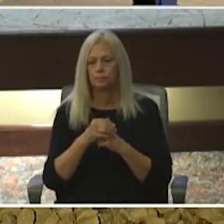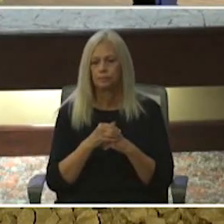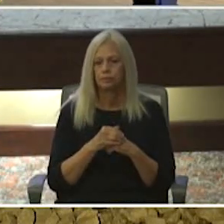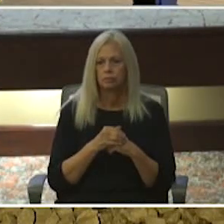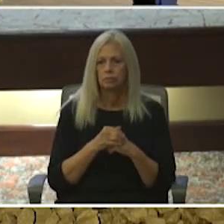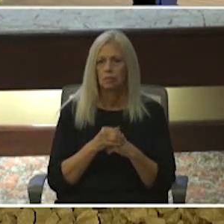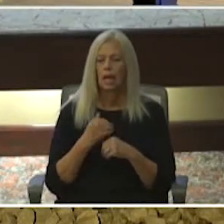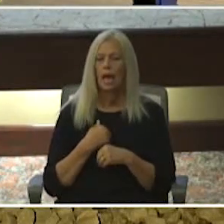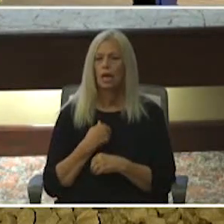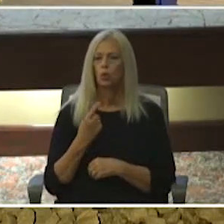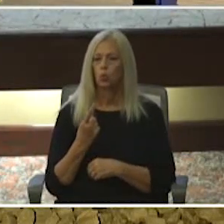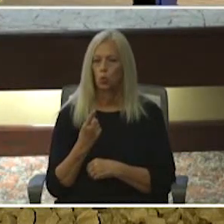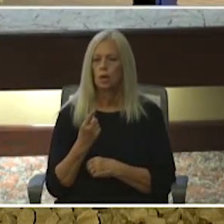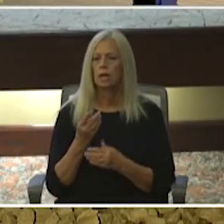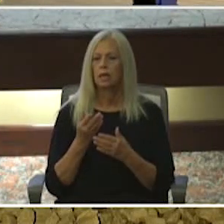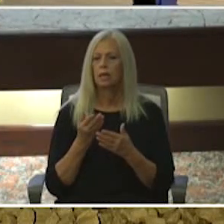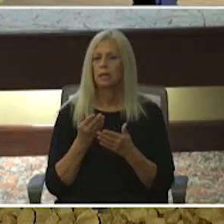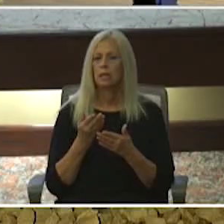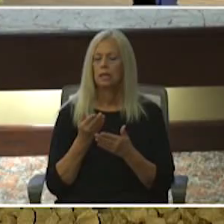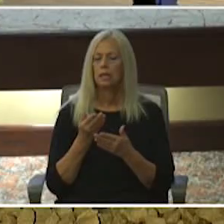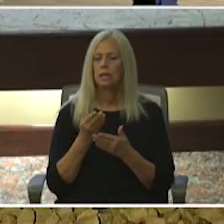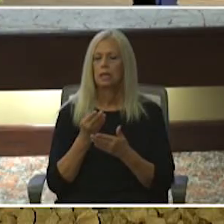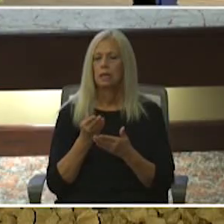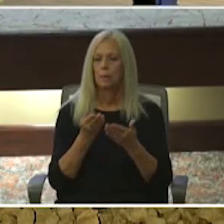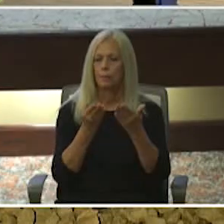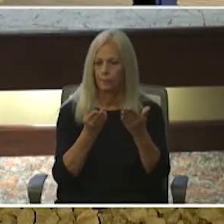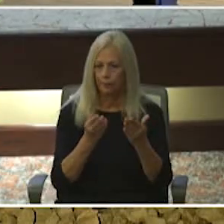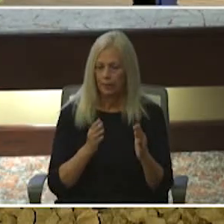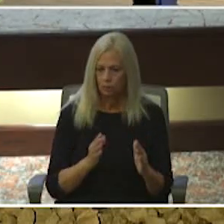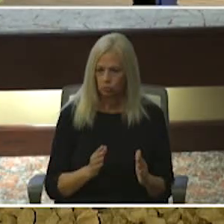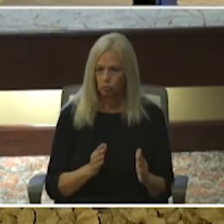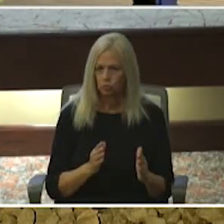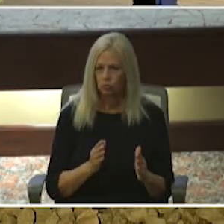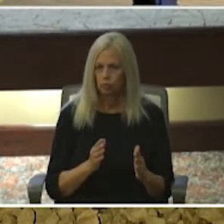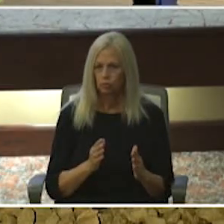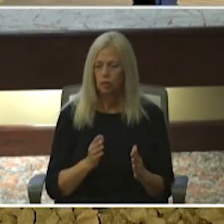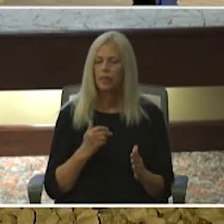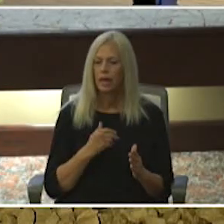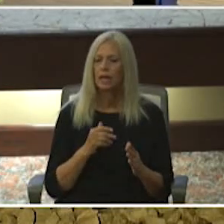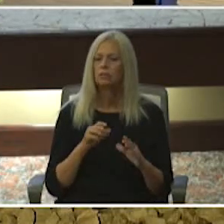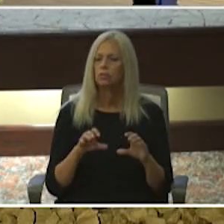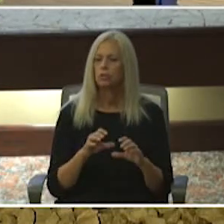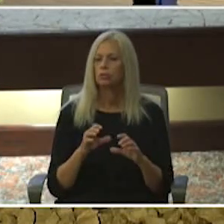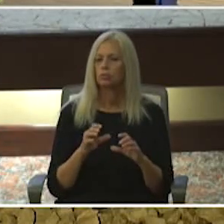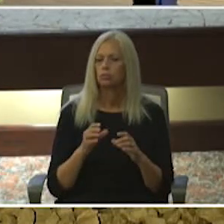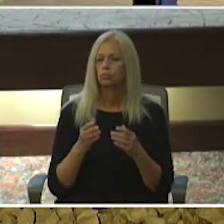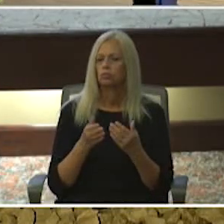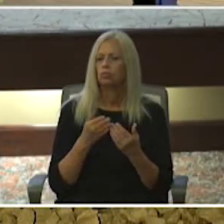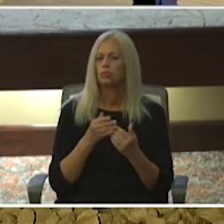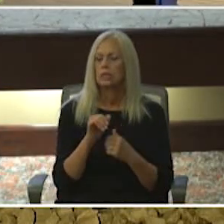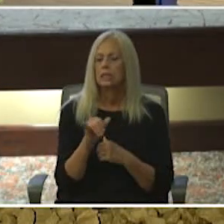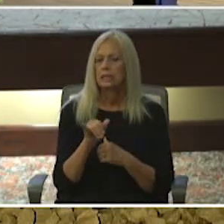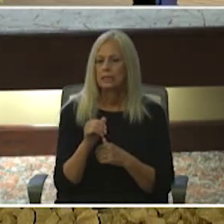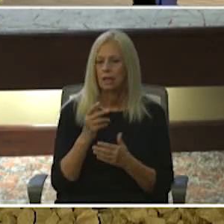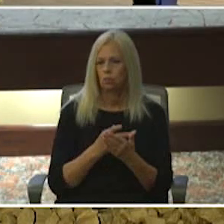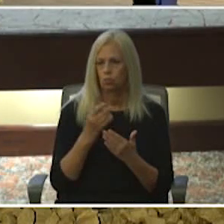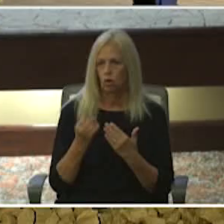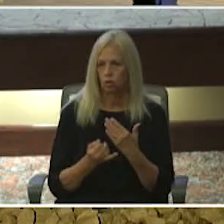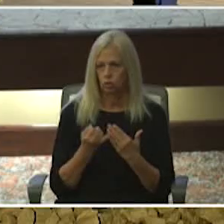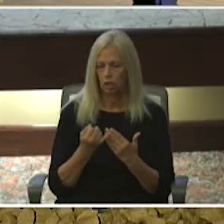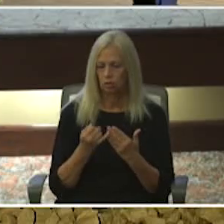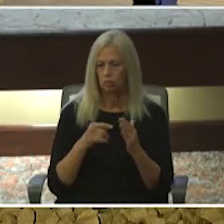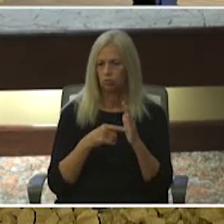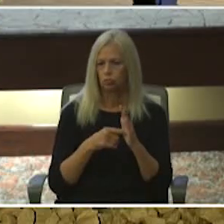We had one bidder. The bidder has done some similar projects. I included on this slide